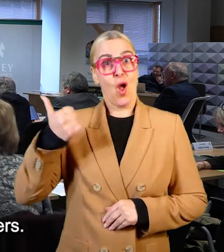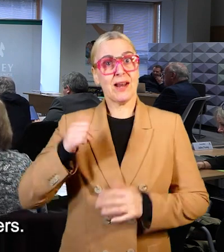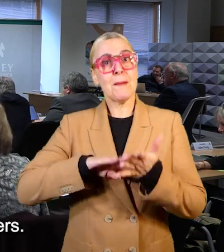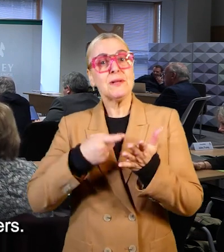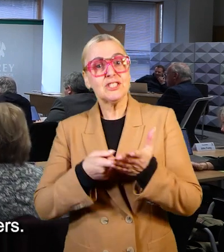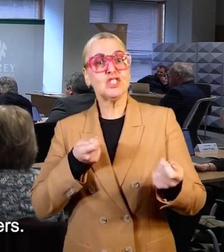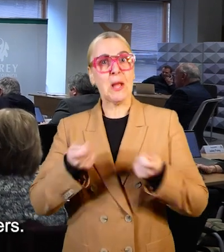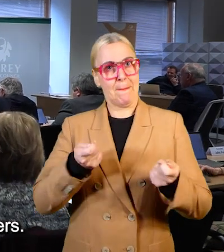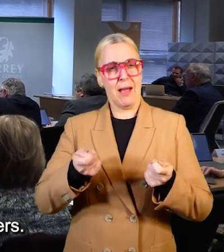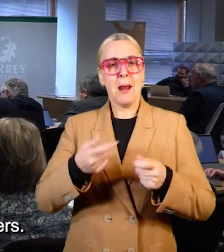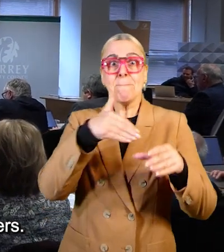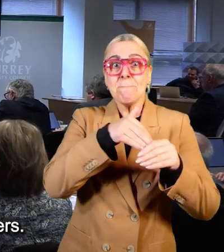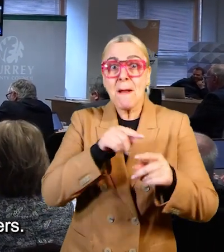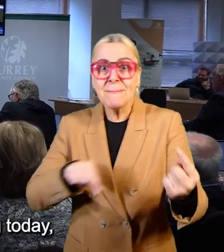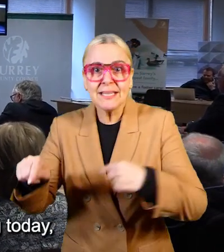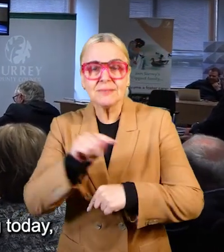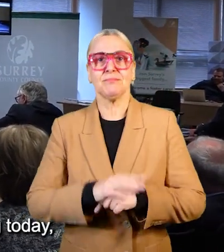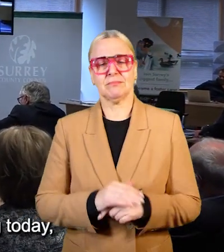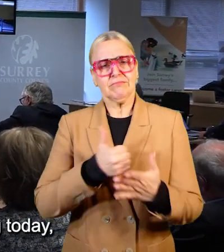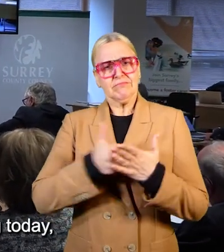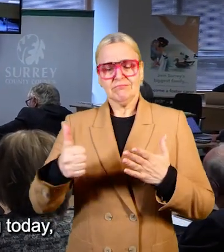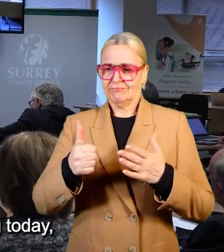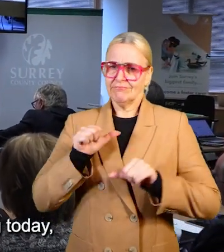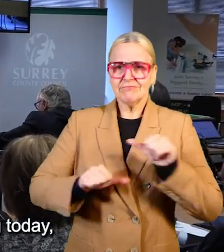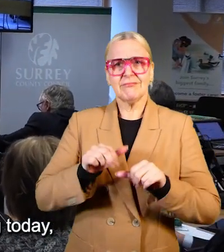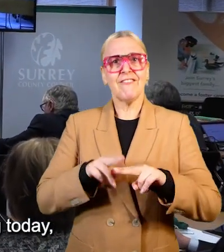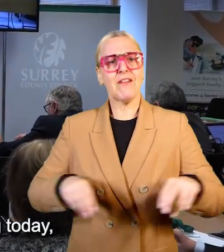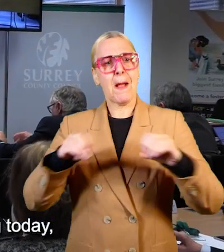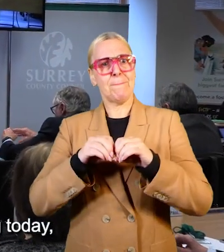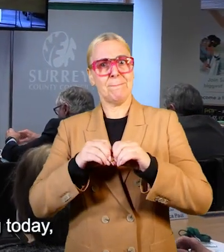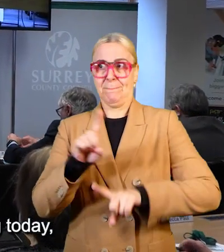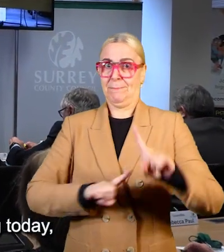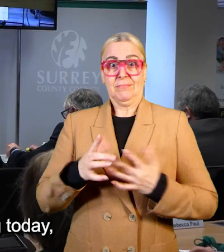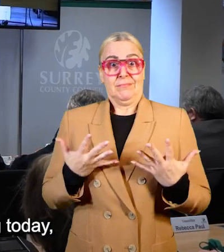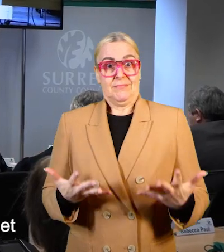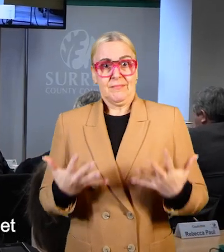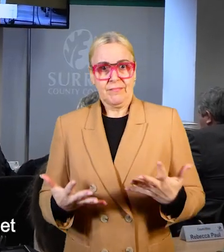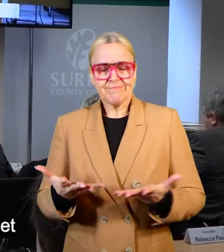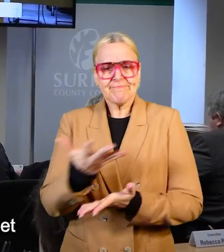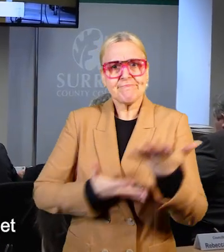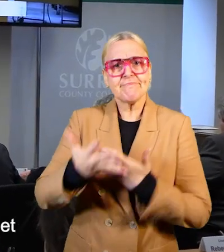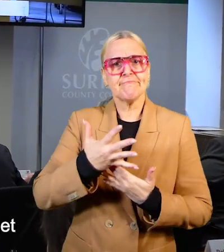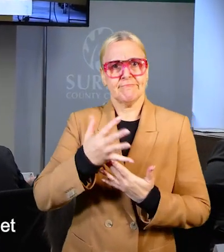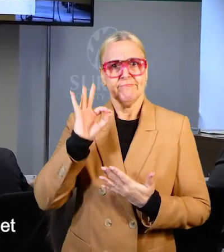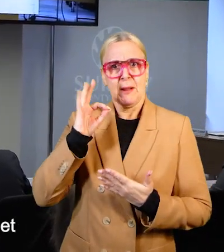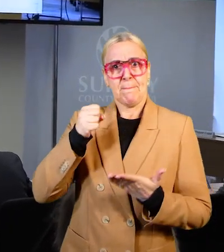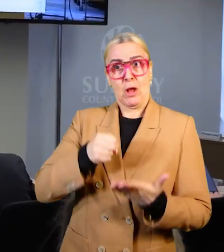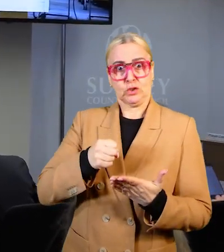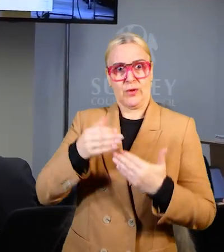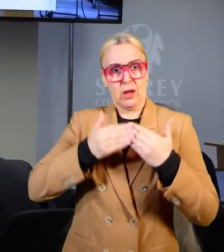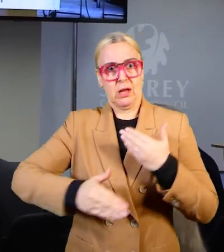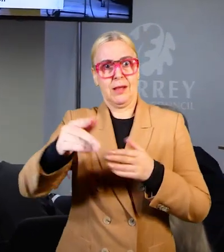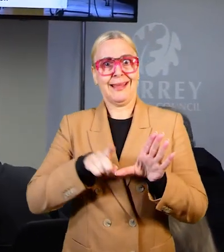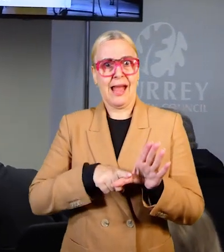Good morning, Mr. Chairman, members. As is customary at our February meeting today, we'll be discussing the council budget